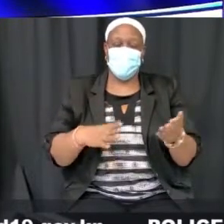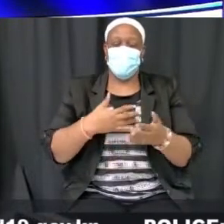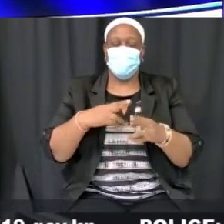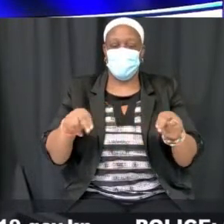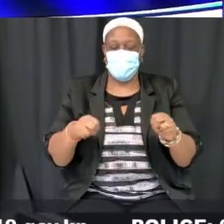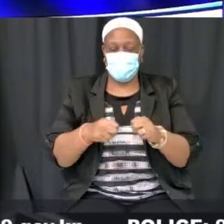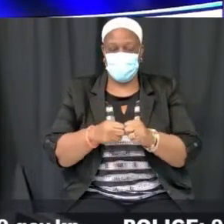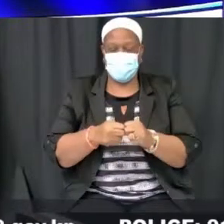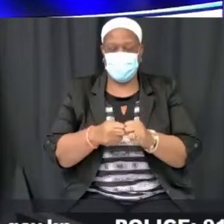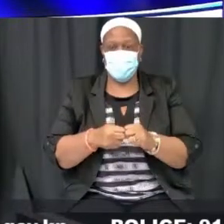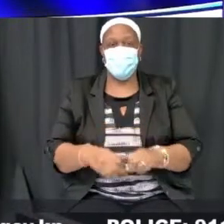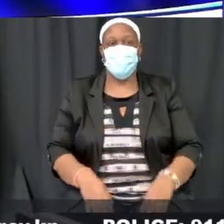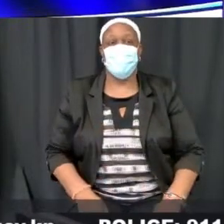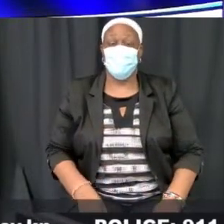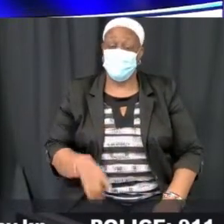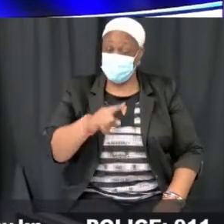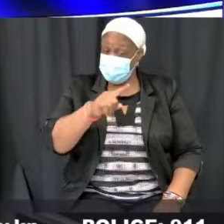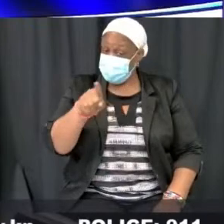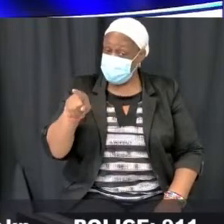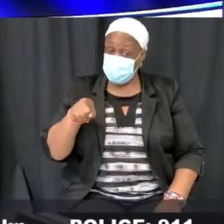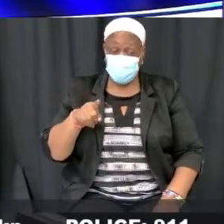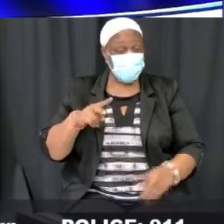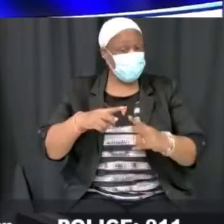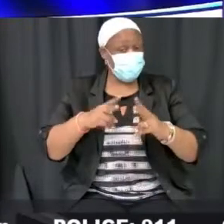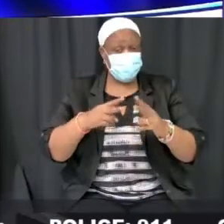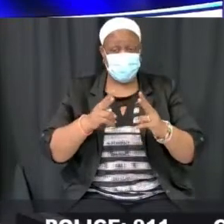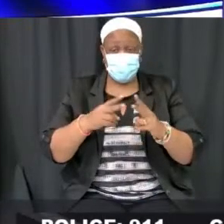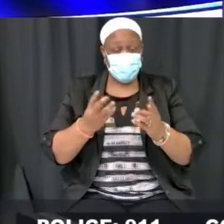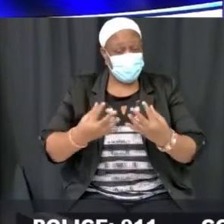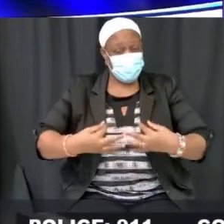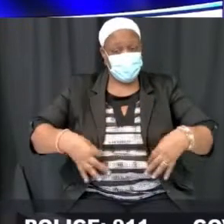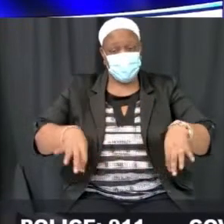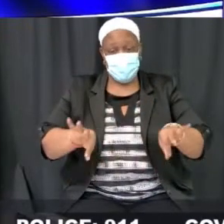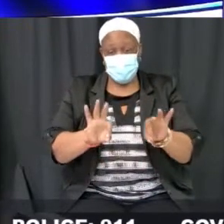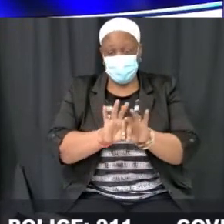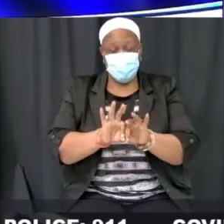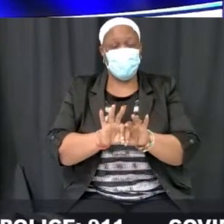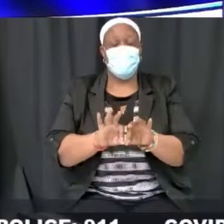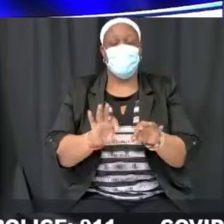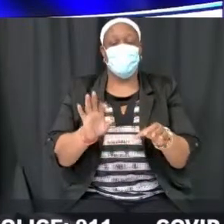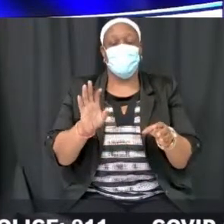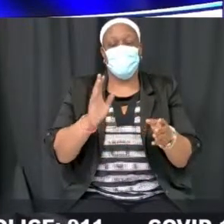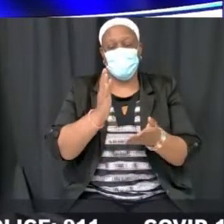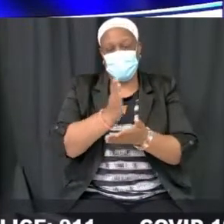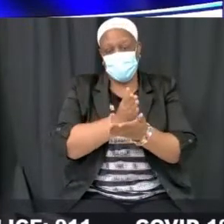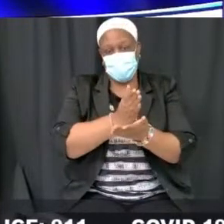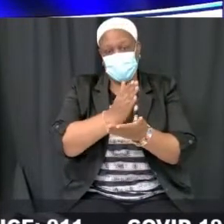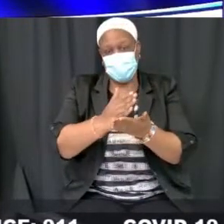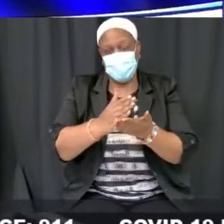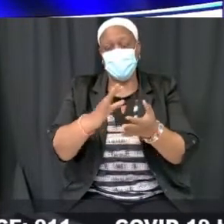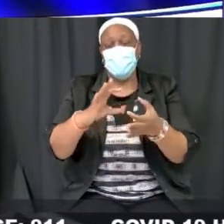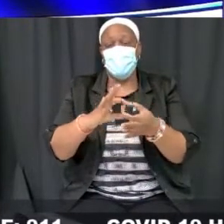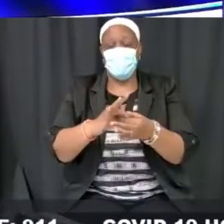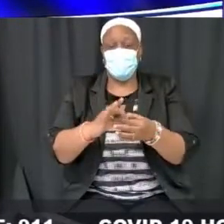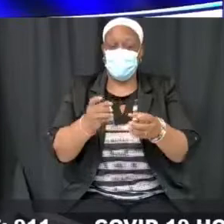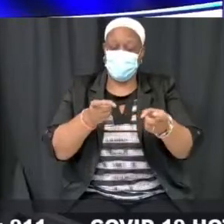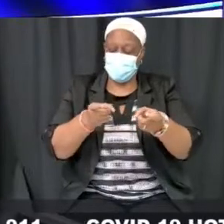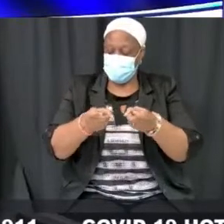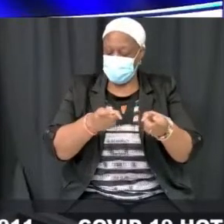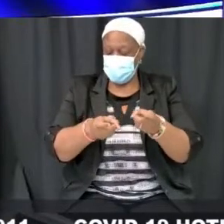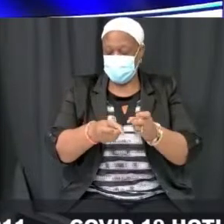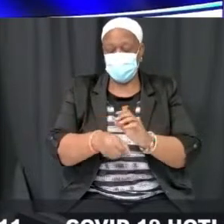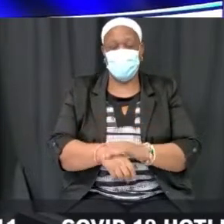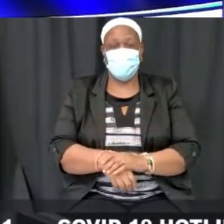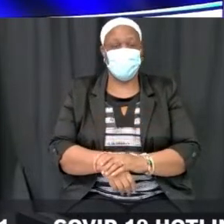Of course, you are an important part of the management of the pandemic. It is not just those at